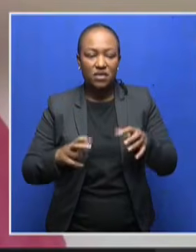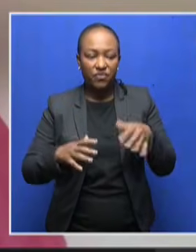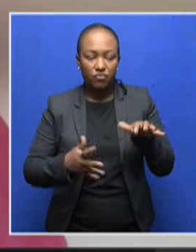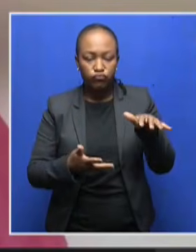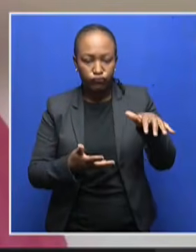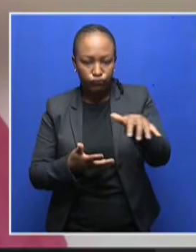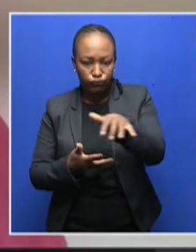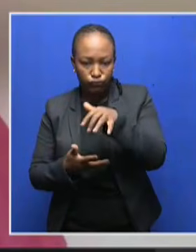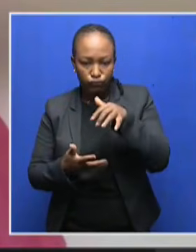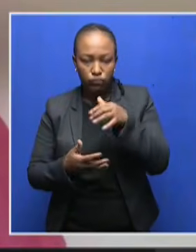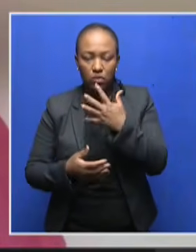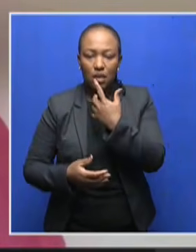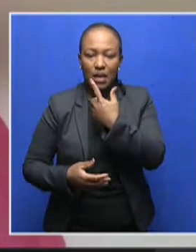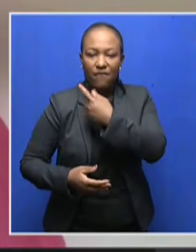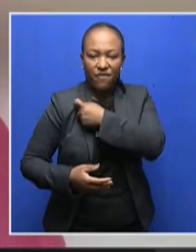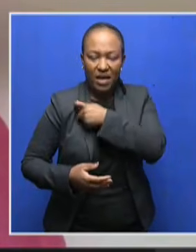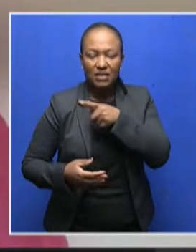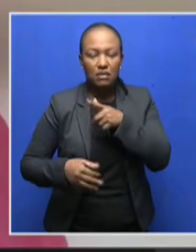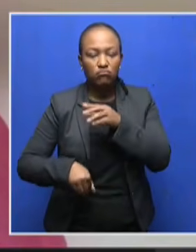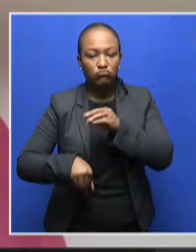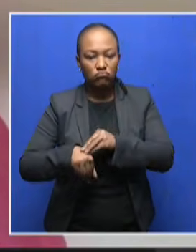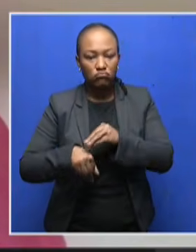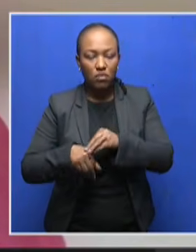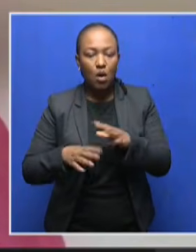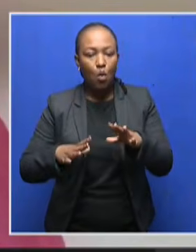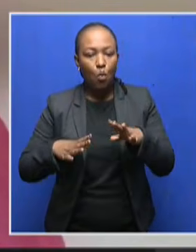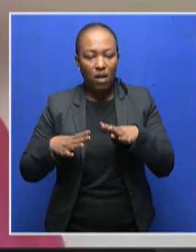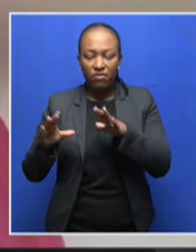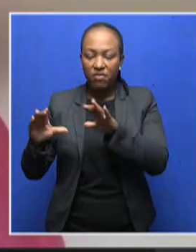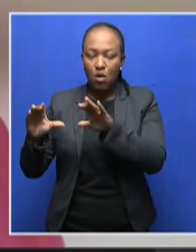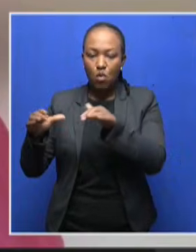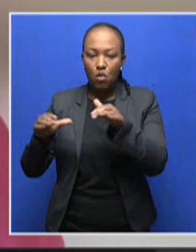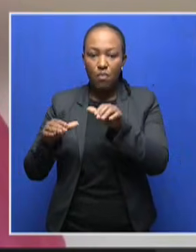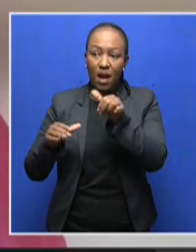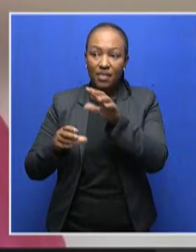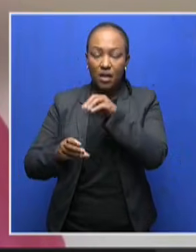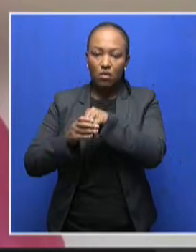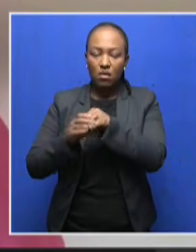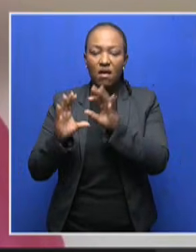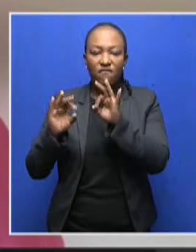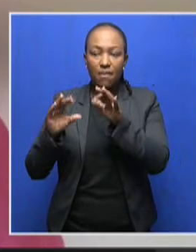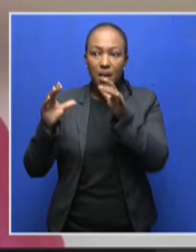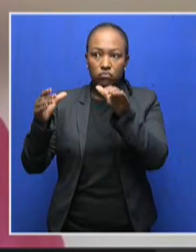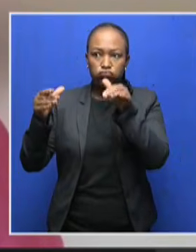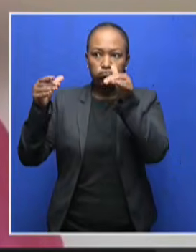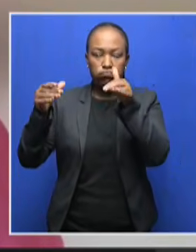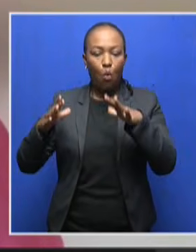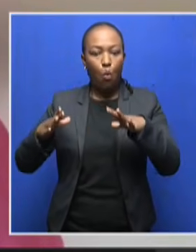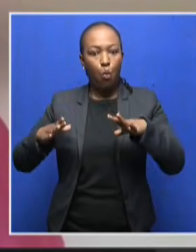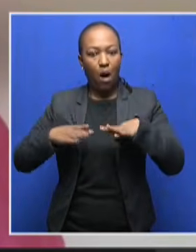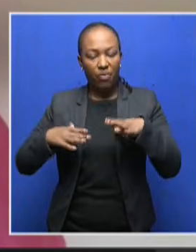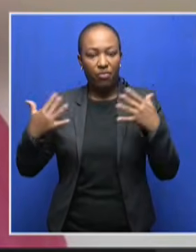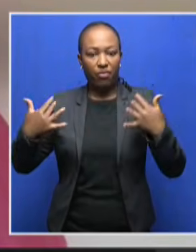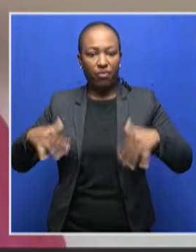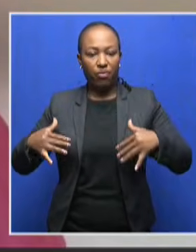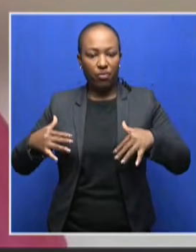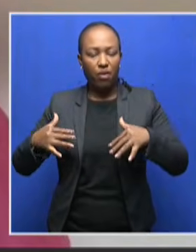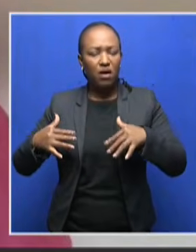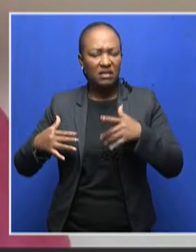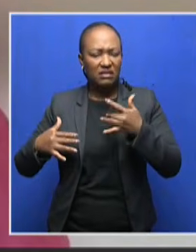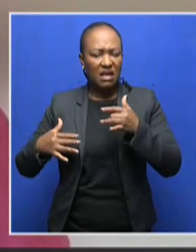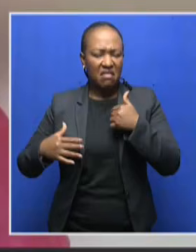that vaccination gaps exist across different wealth groups, including some of the wealthiest households. So it's not simply a problem of poverty or access